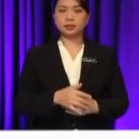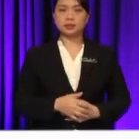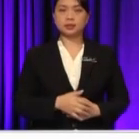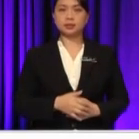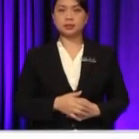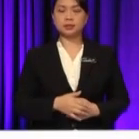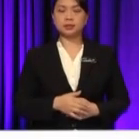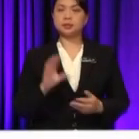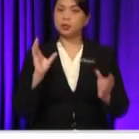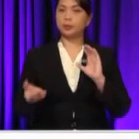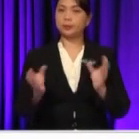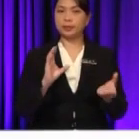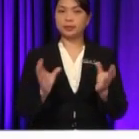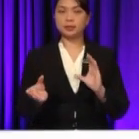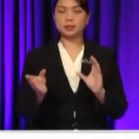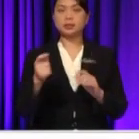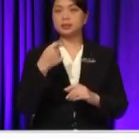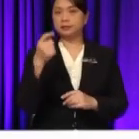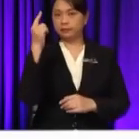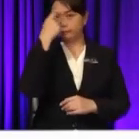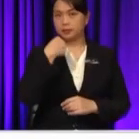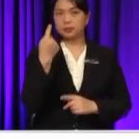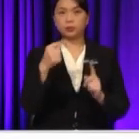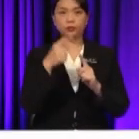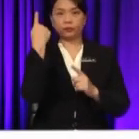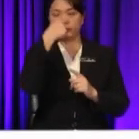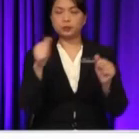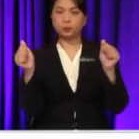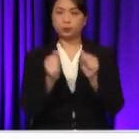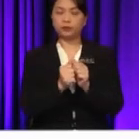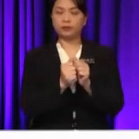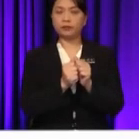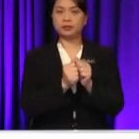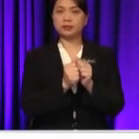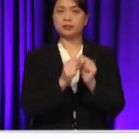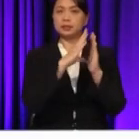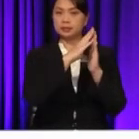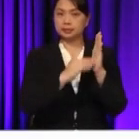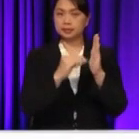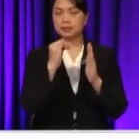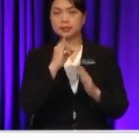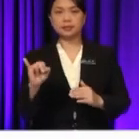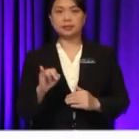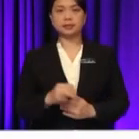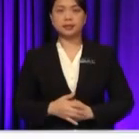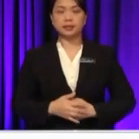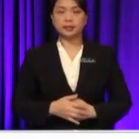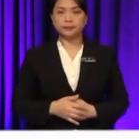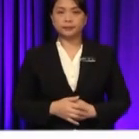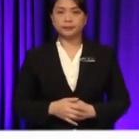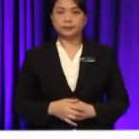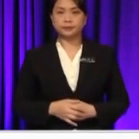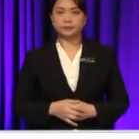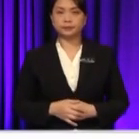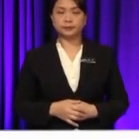or maybe short message service, SMS. So yes, from paragraph 2, we can identify that the writer is comparing